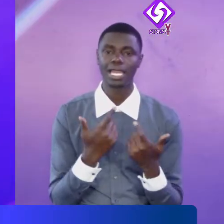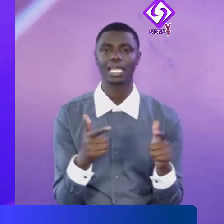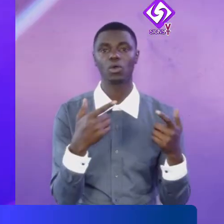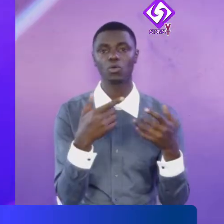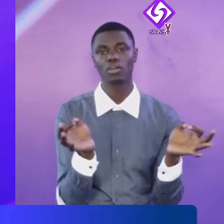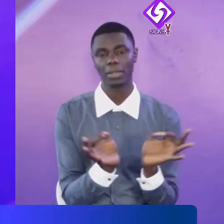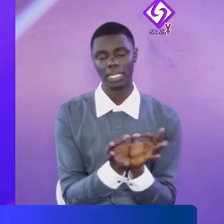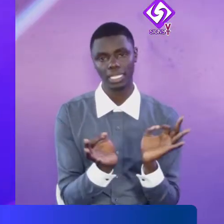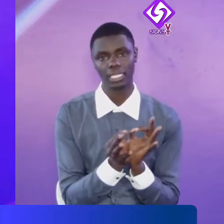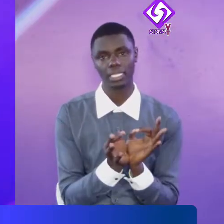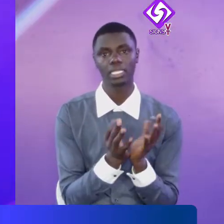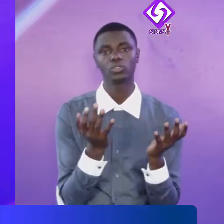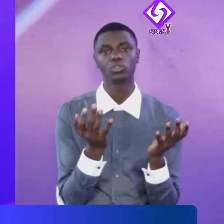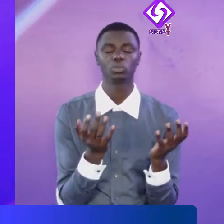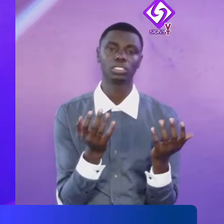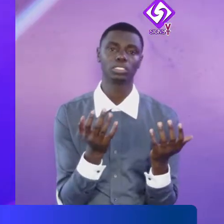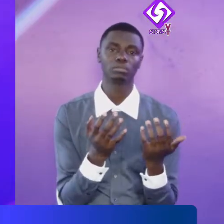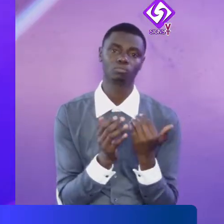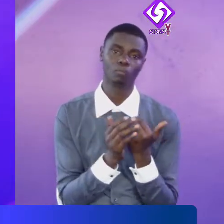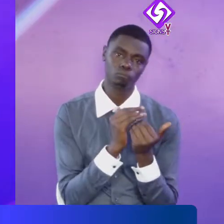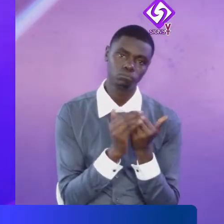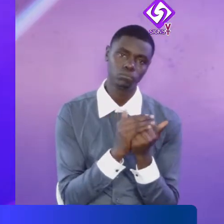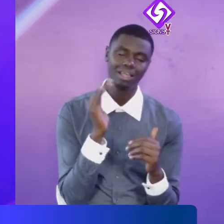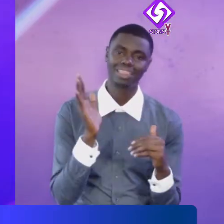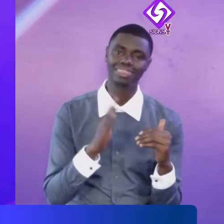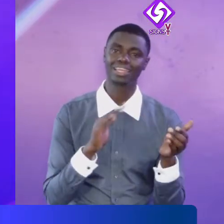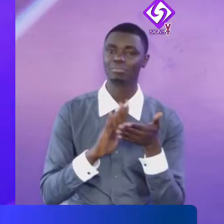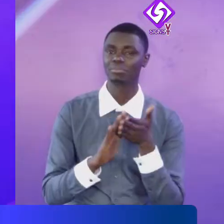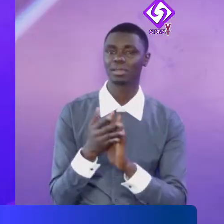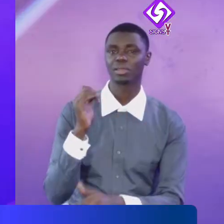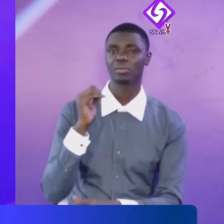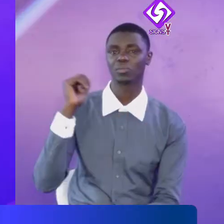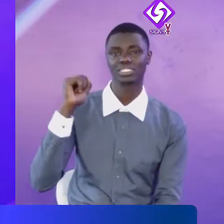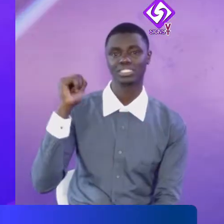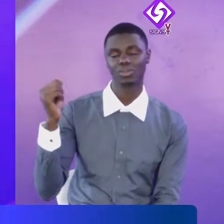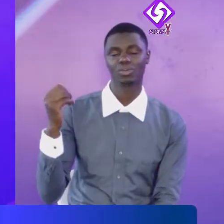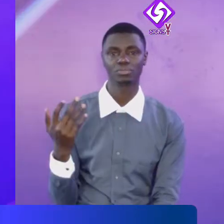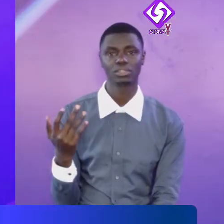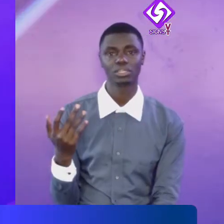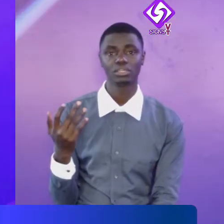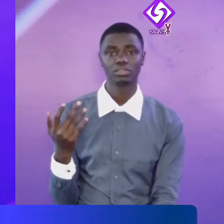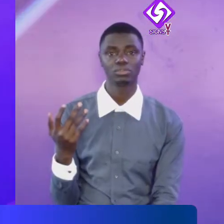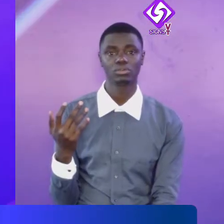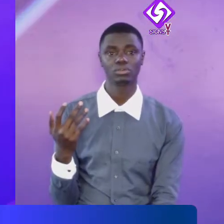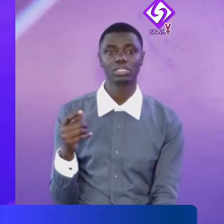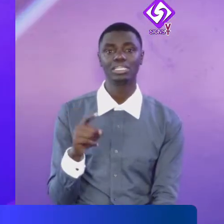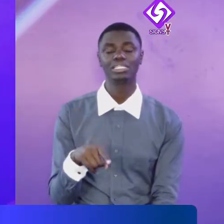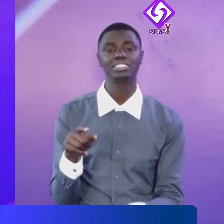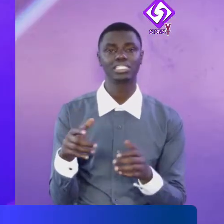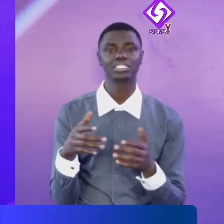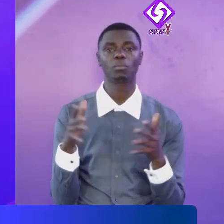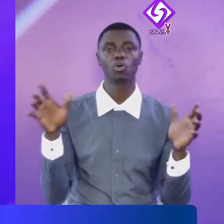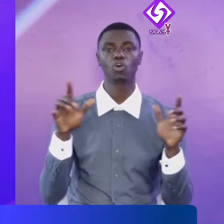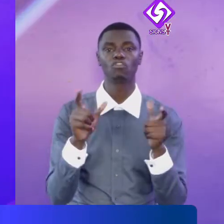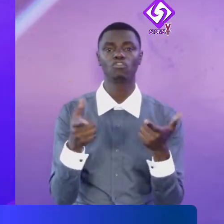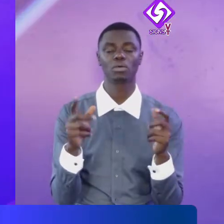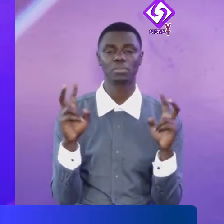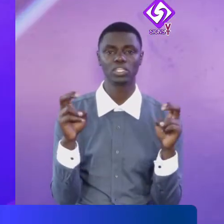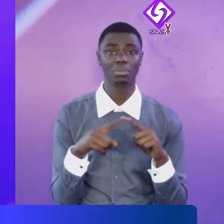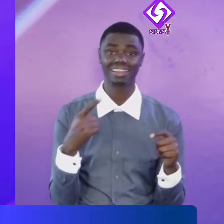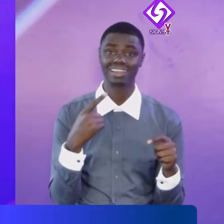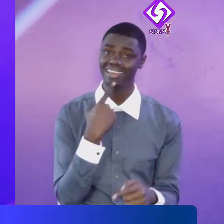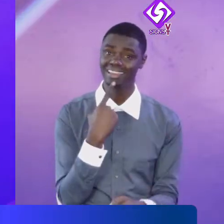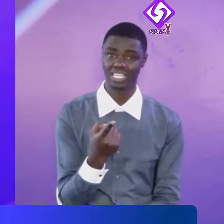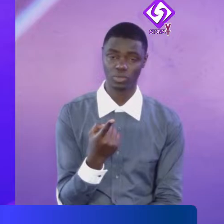more consoled than now making it become political. So I think that this is more of a media issue. But I can